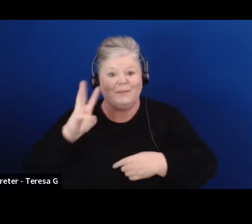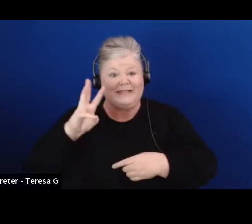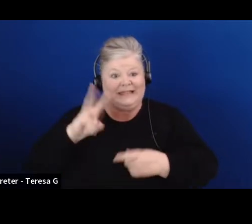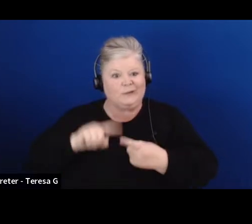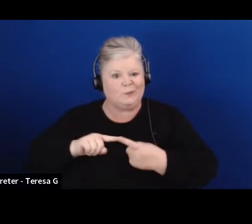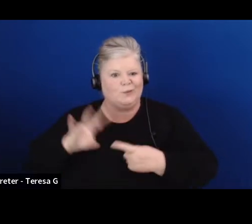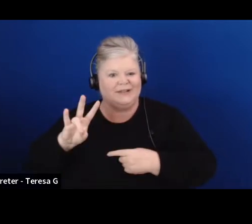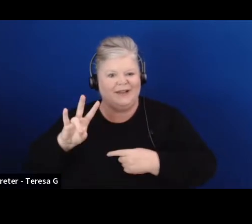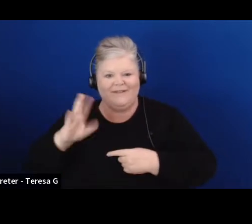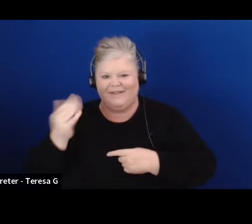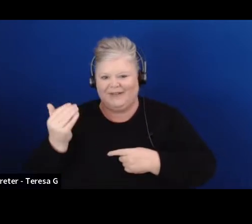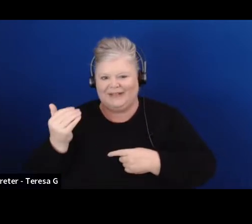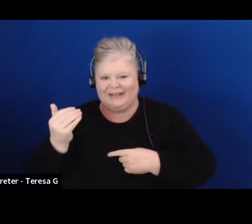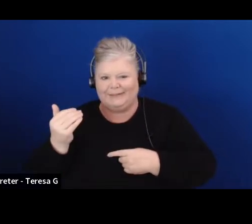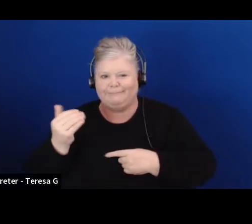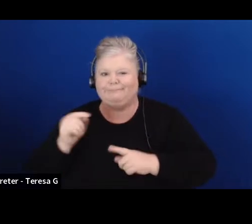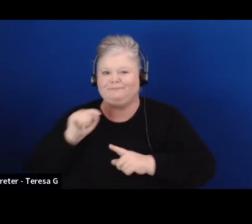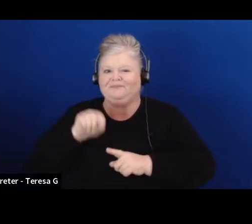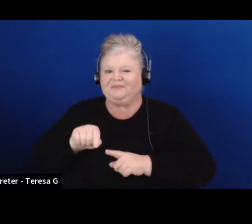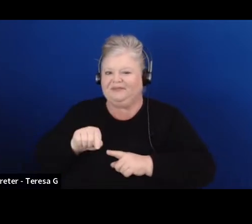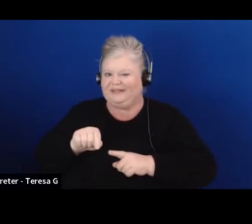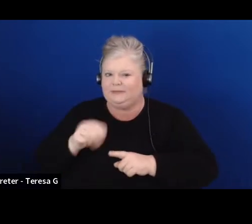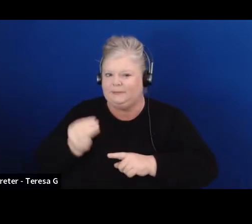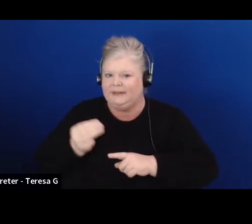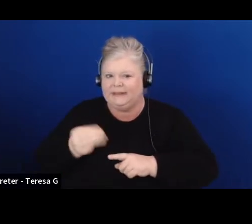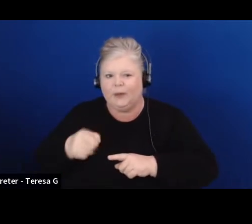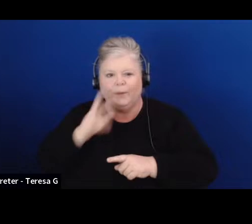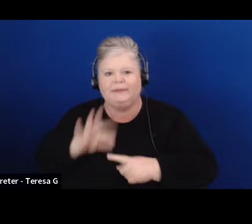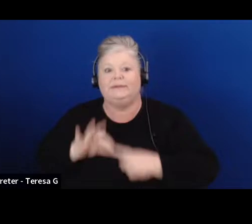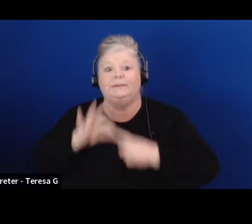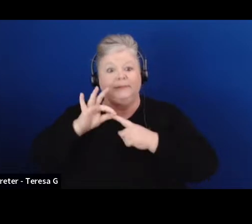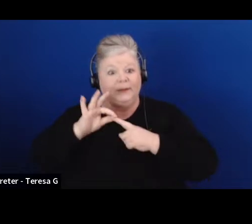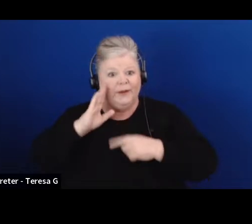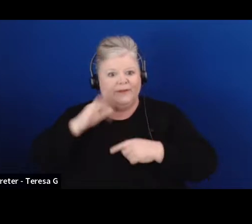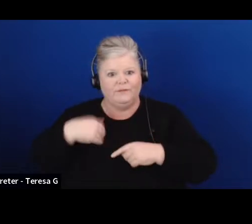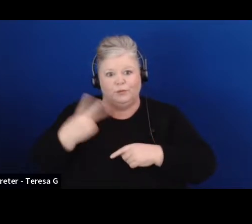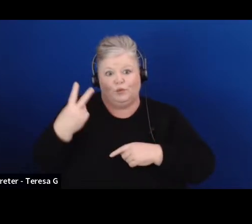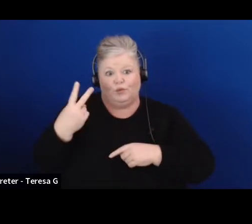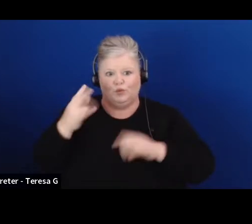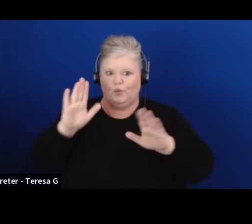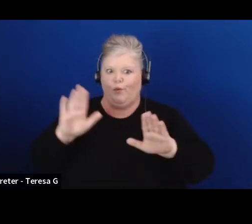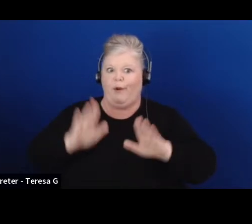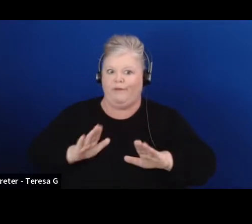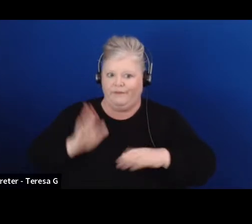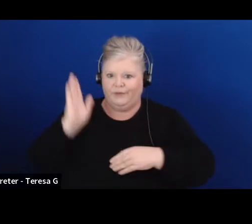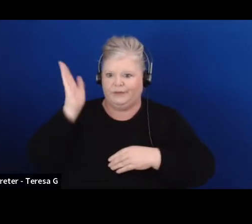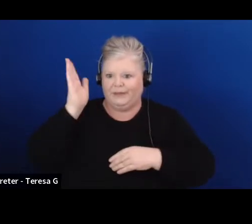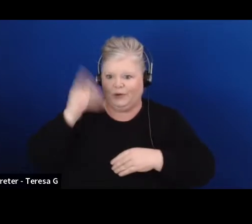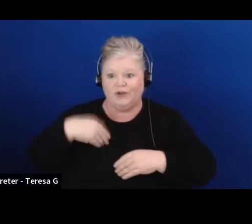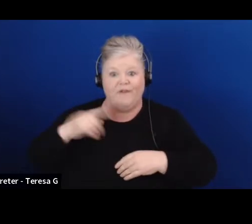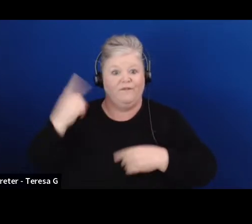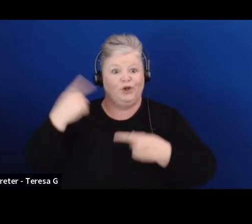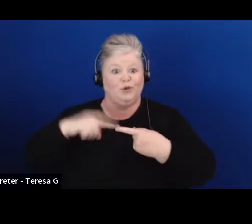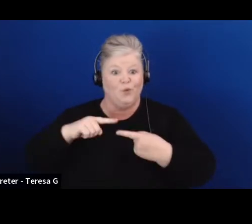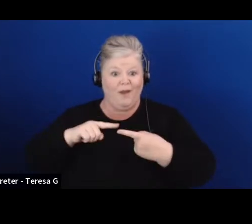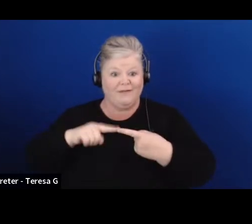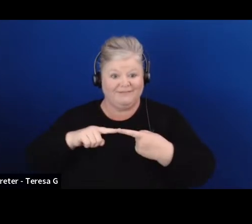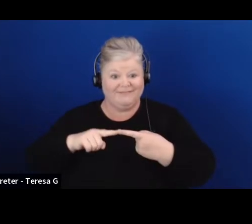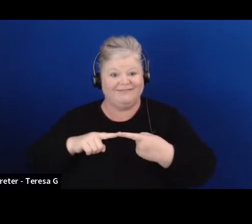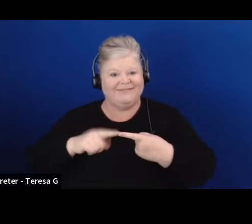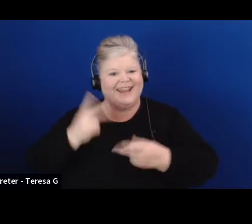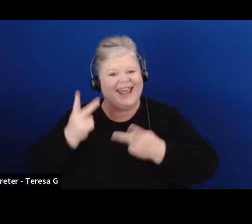a special meeting because we have two wonderful speakers. The first speaker is a guest speaker, and his name is Ron